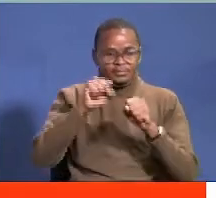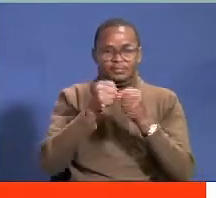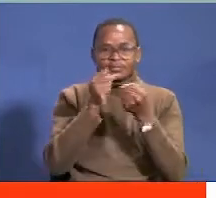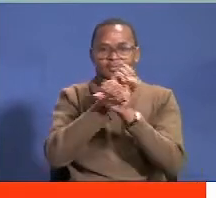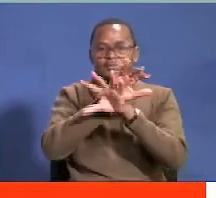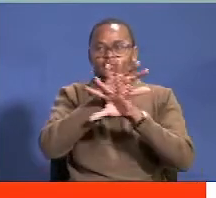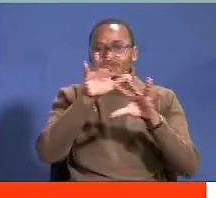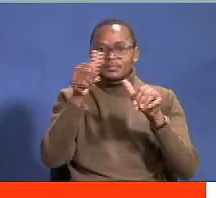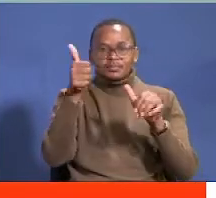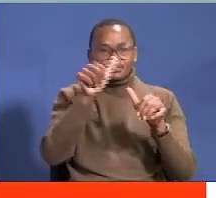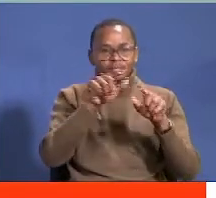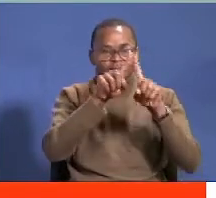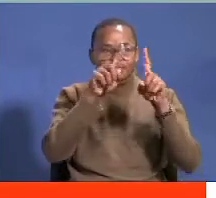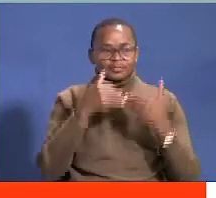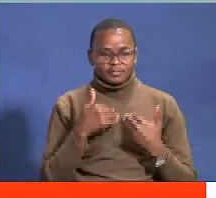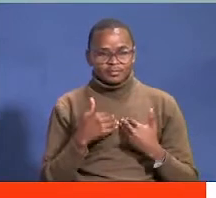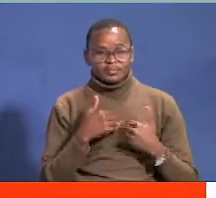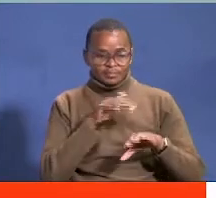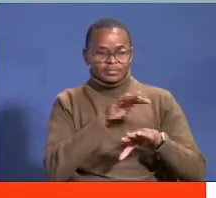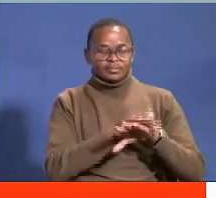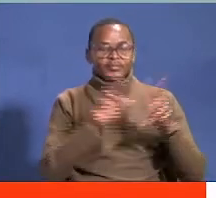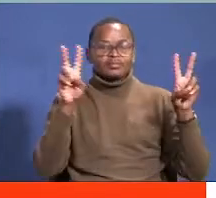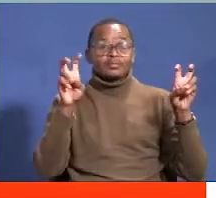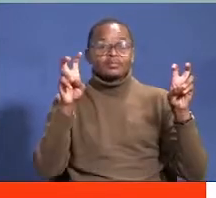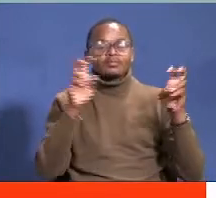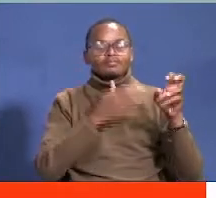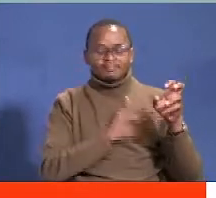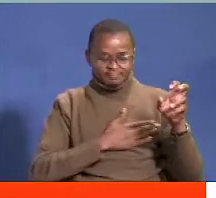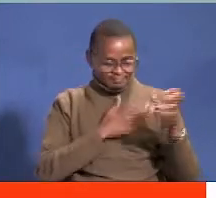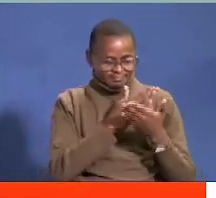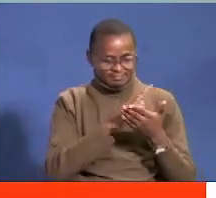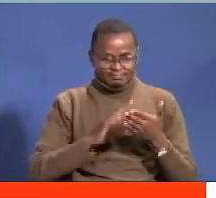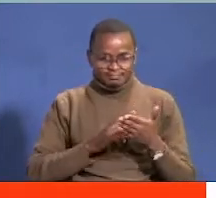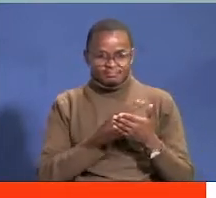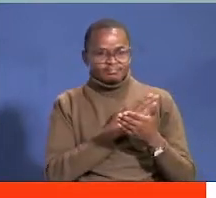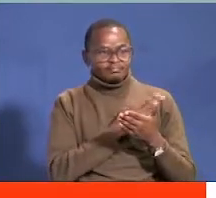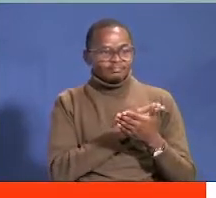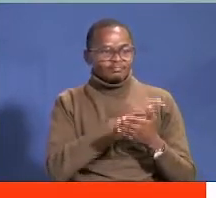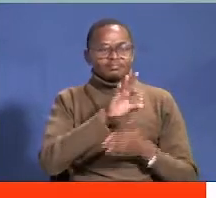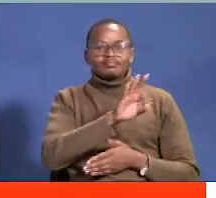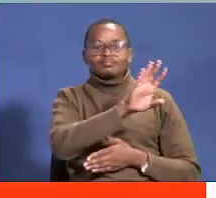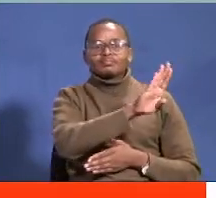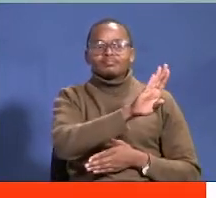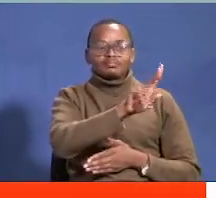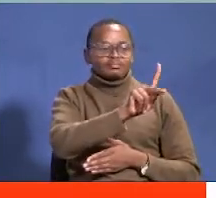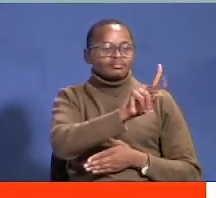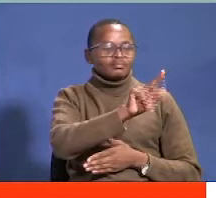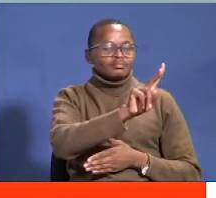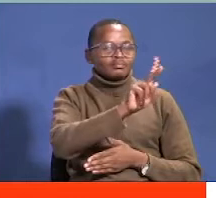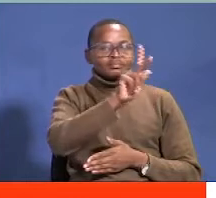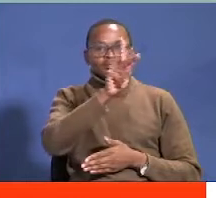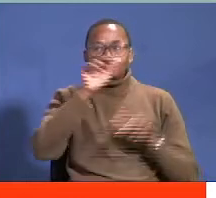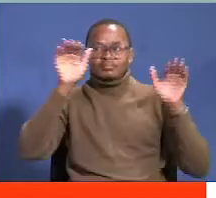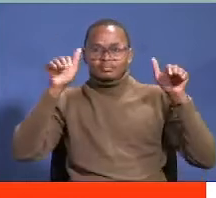media platforms. Any questions you should be having on this topic, kindly share them with us on our social media platforms on Facebook, KUTV Kenya, and on